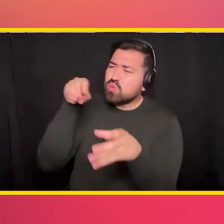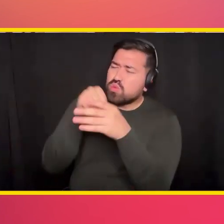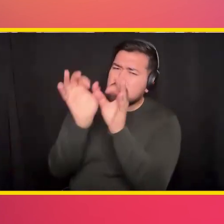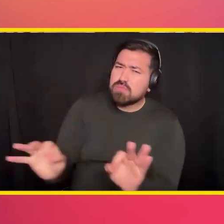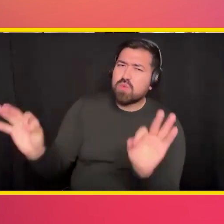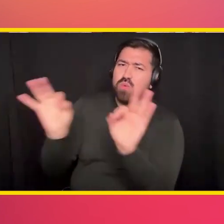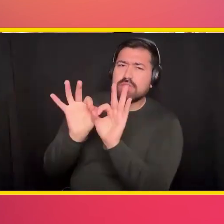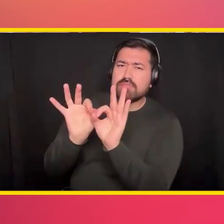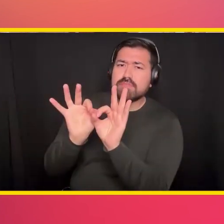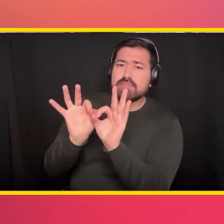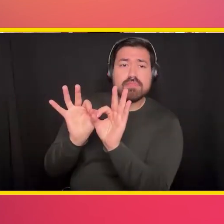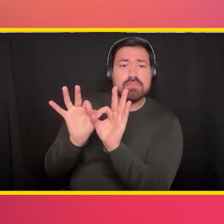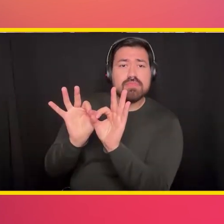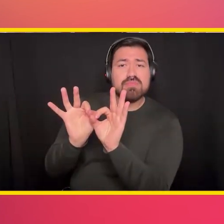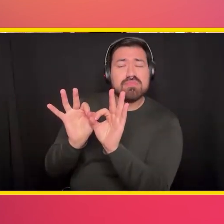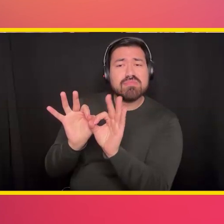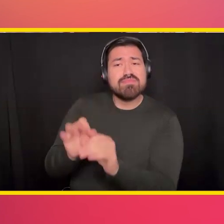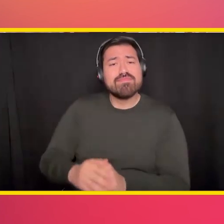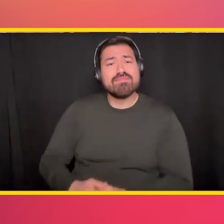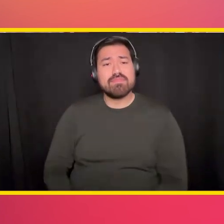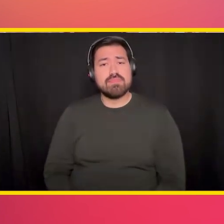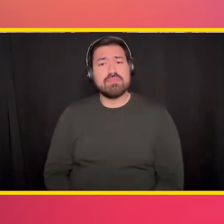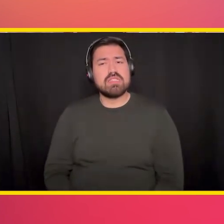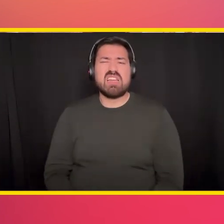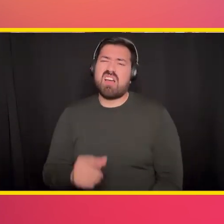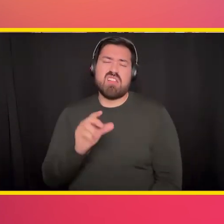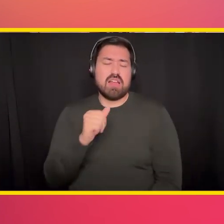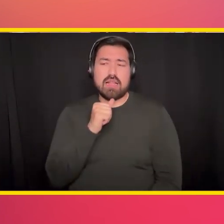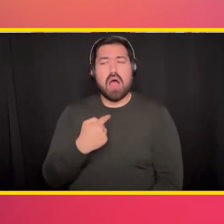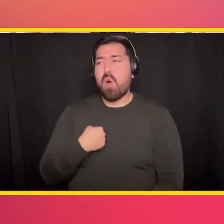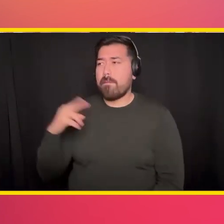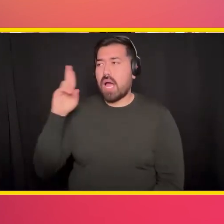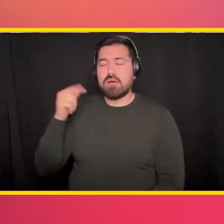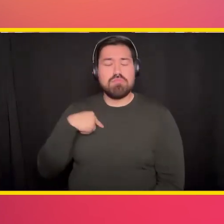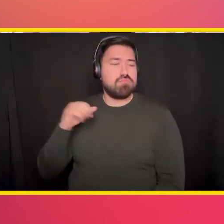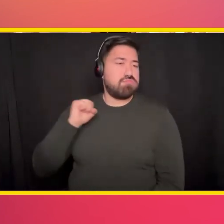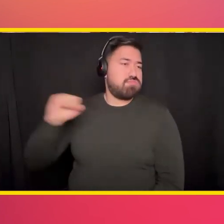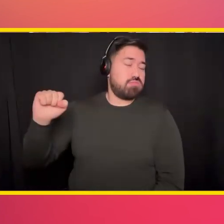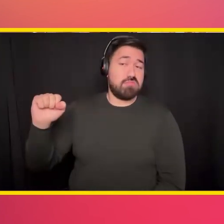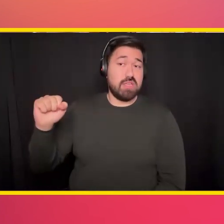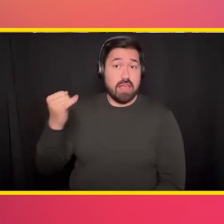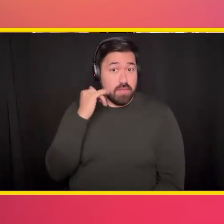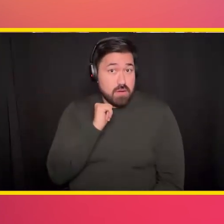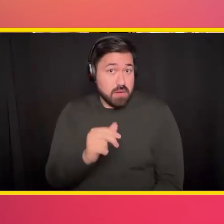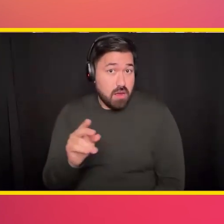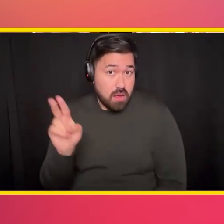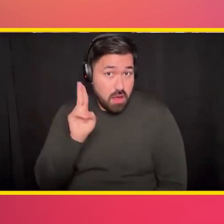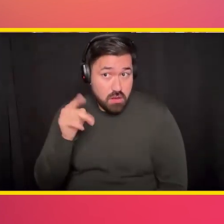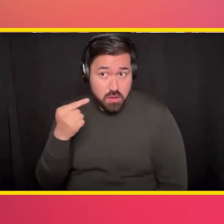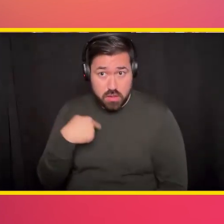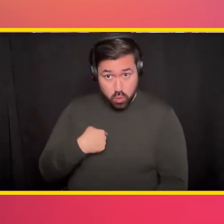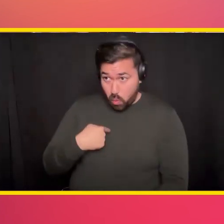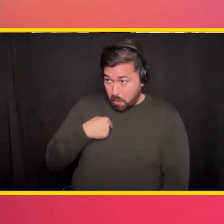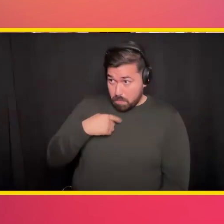who then tell me, I don't speak to my uncle anymore, right? If you're not speaking to your uncle, what the fuck am I supposed to go speak to